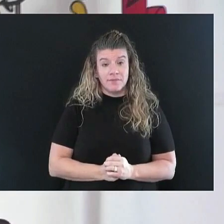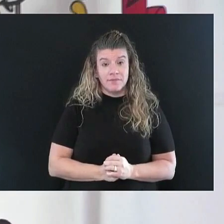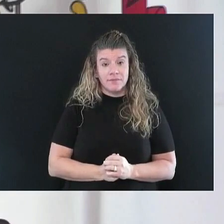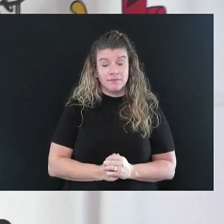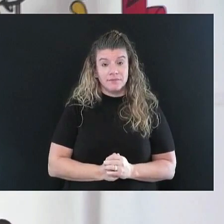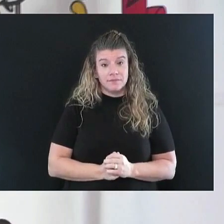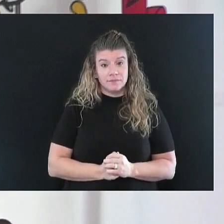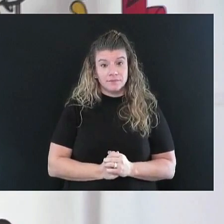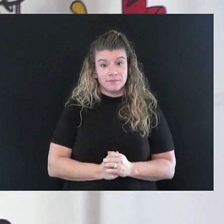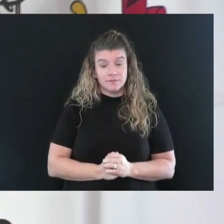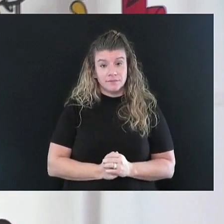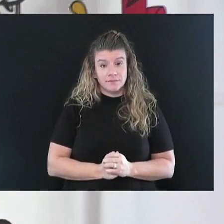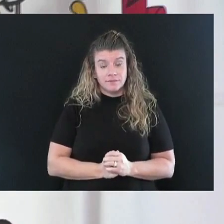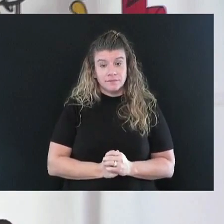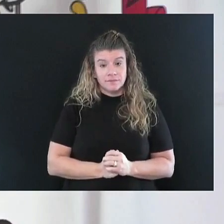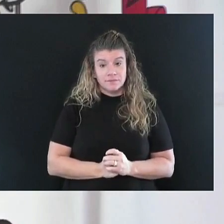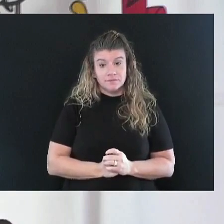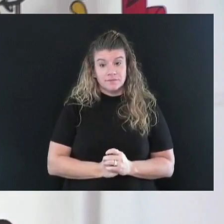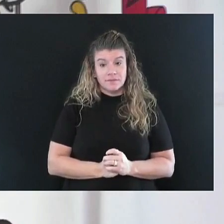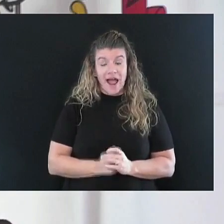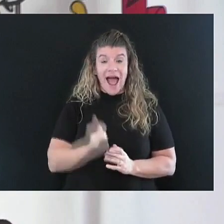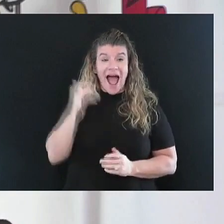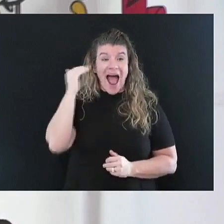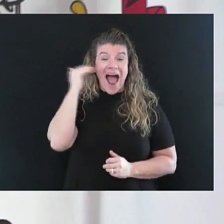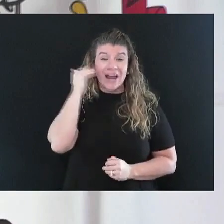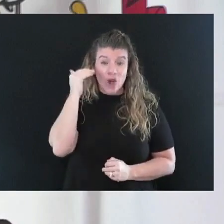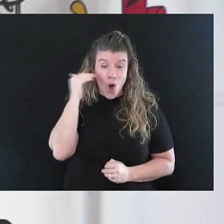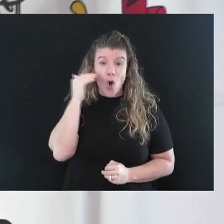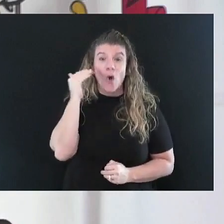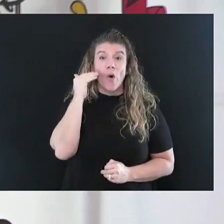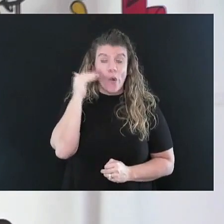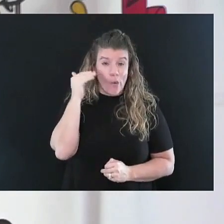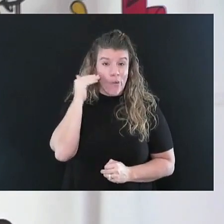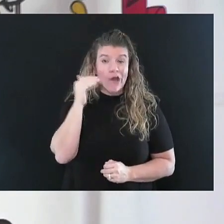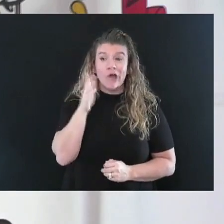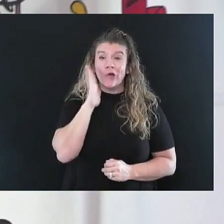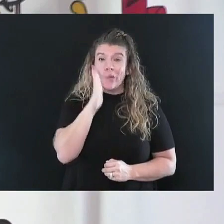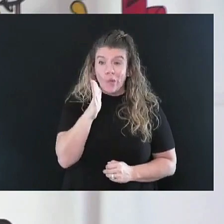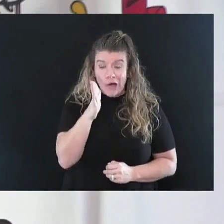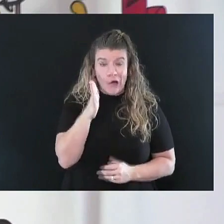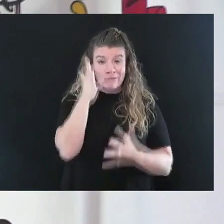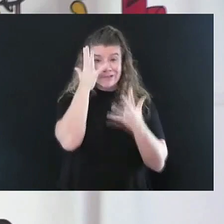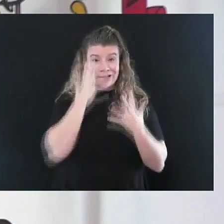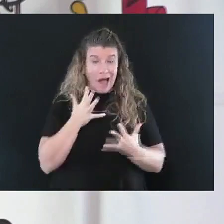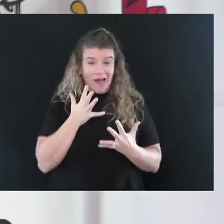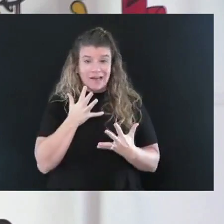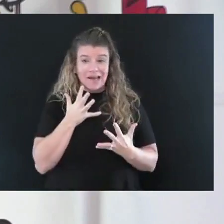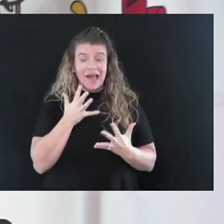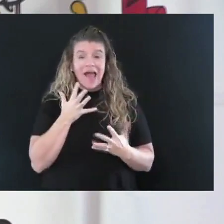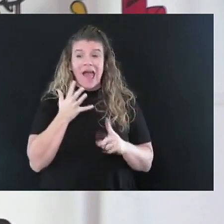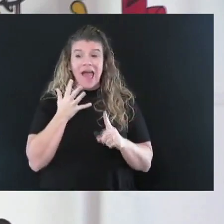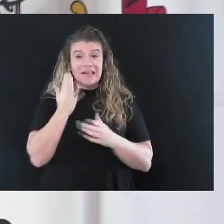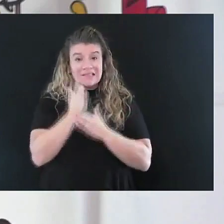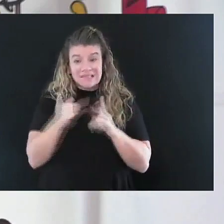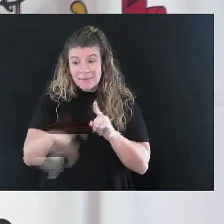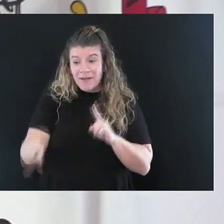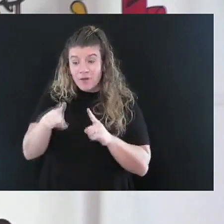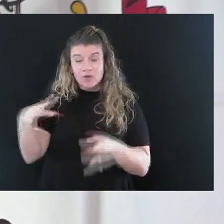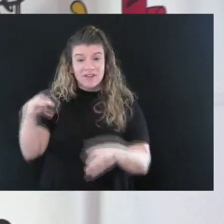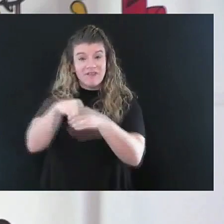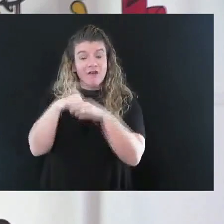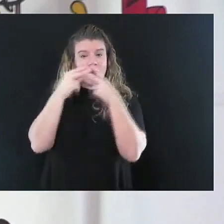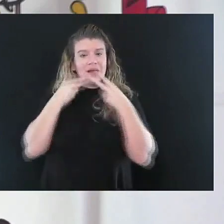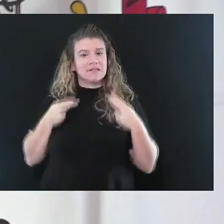be some sadness, and we know that sometimes the most innocent are going to be involved, our